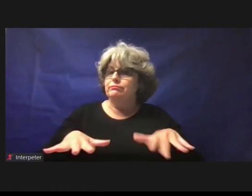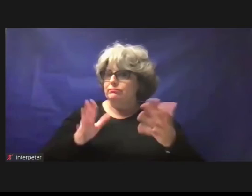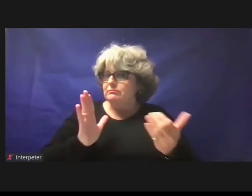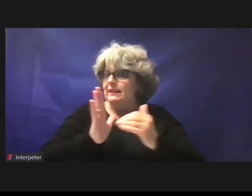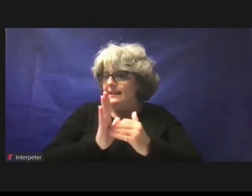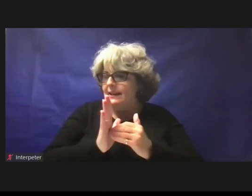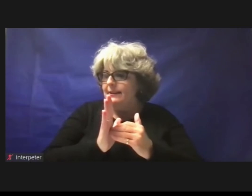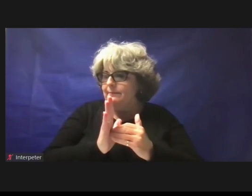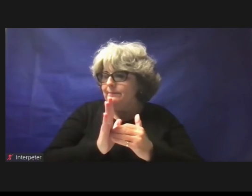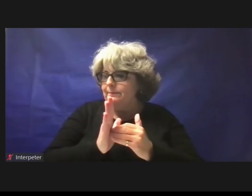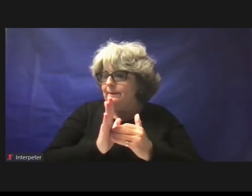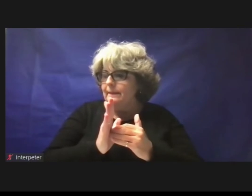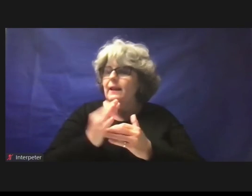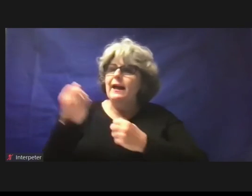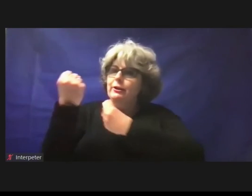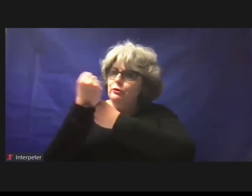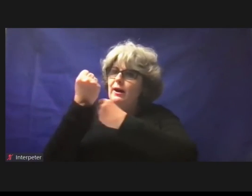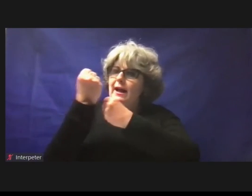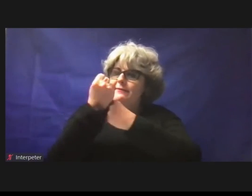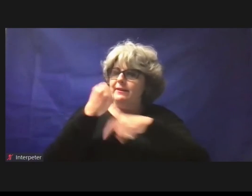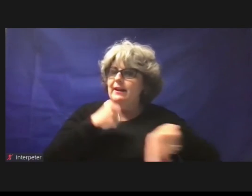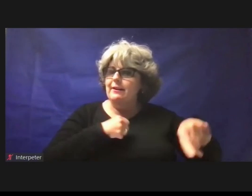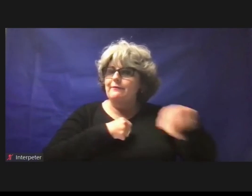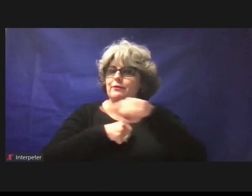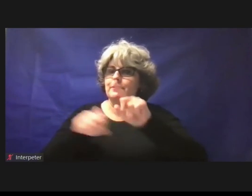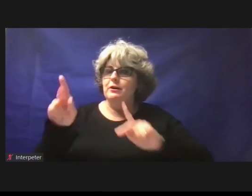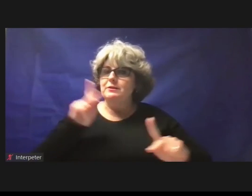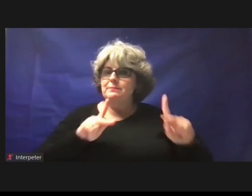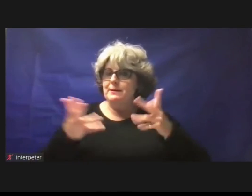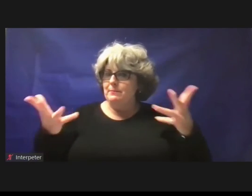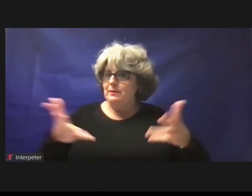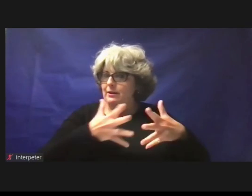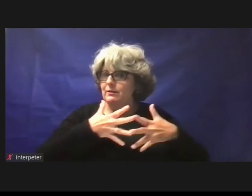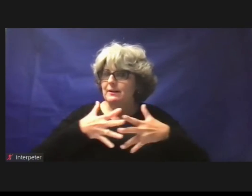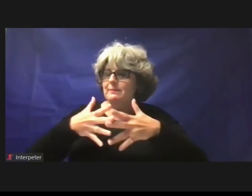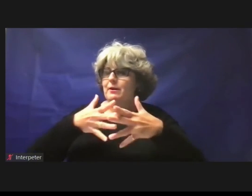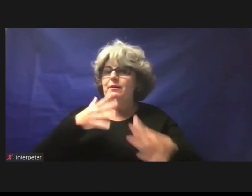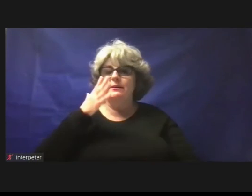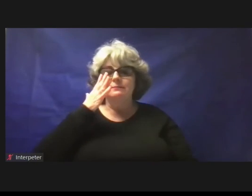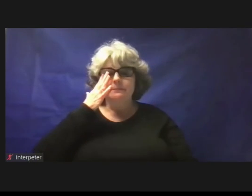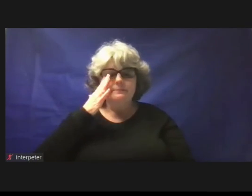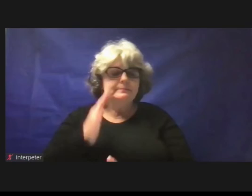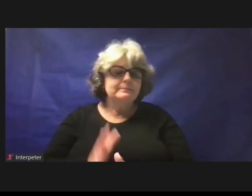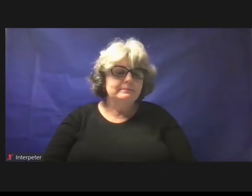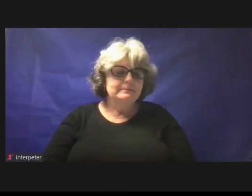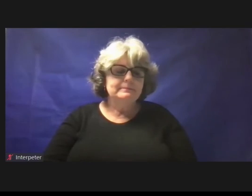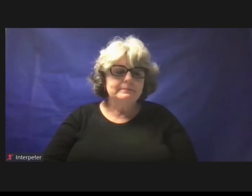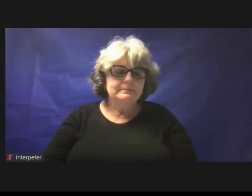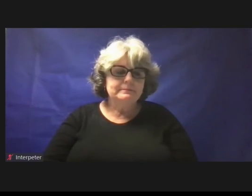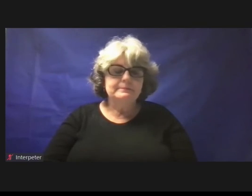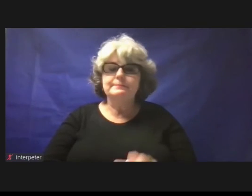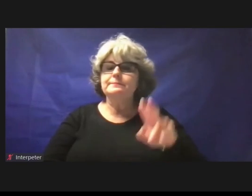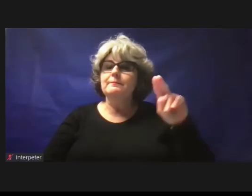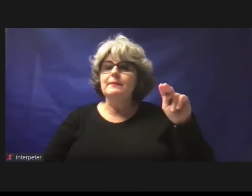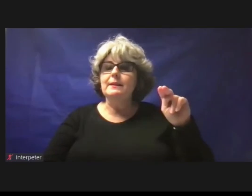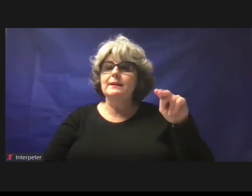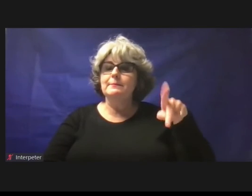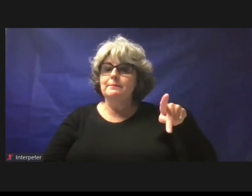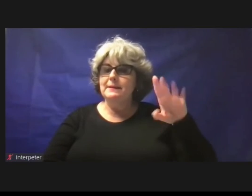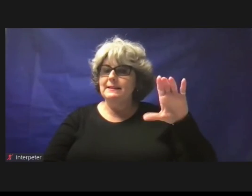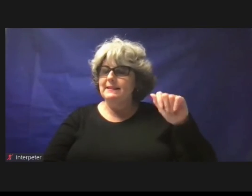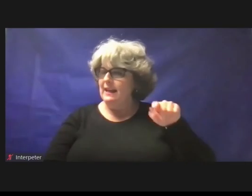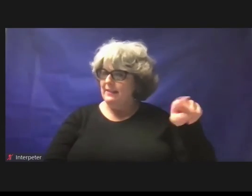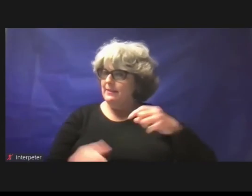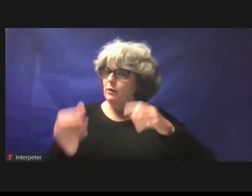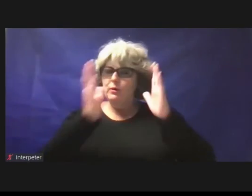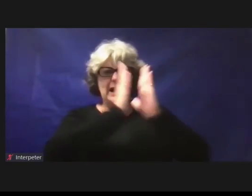and to advocate for them in our nation. And so NPCA backed us when